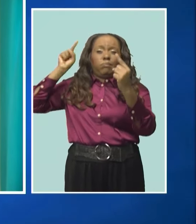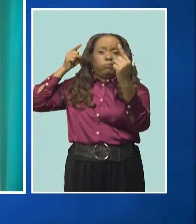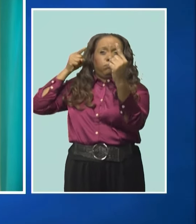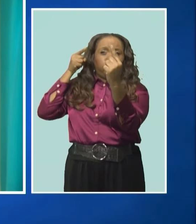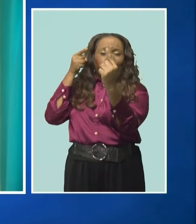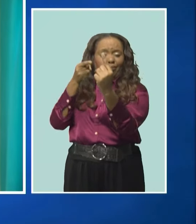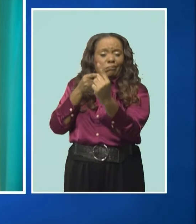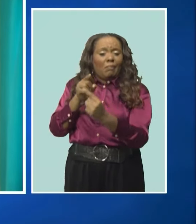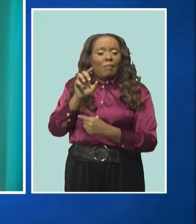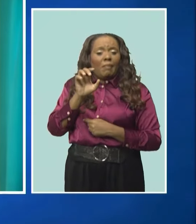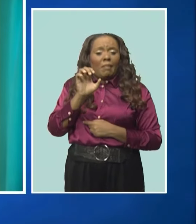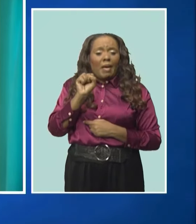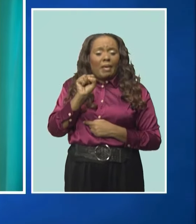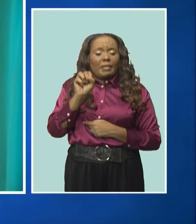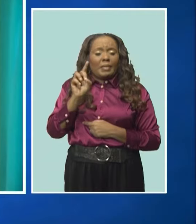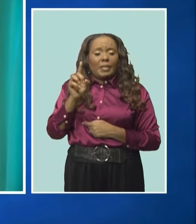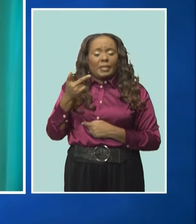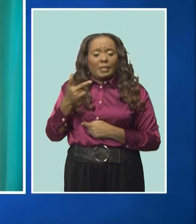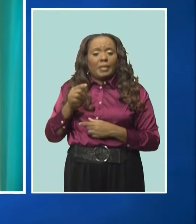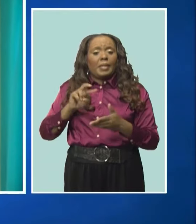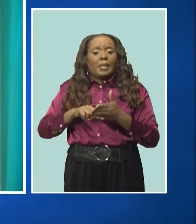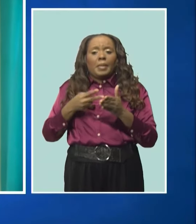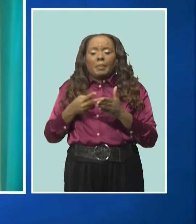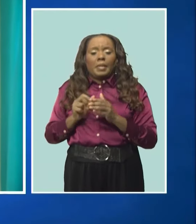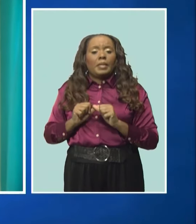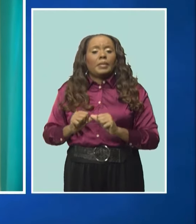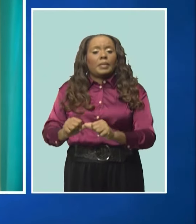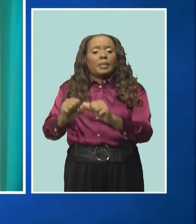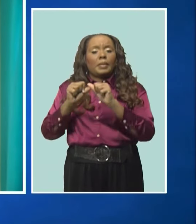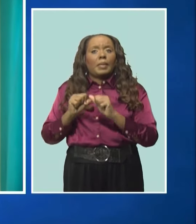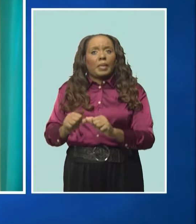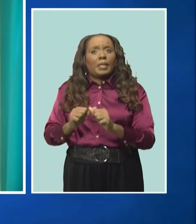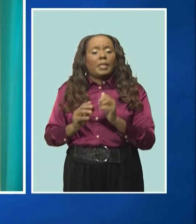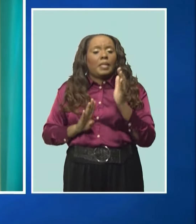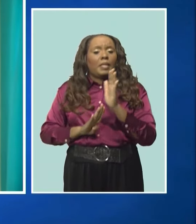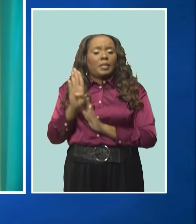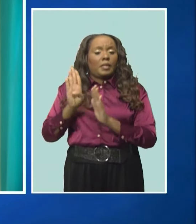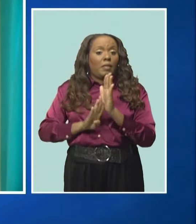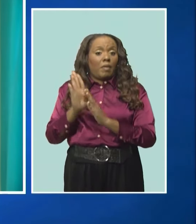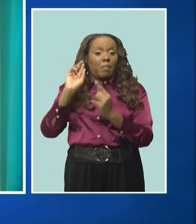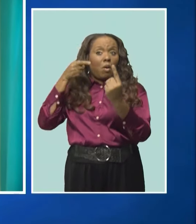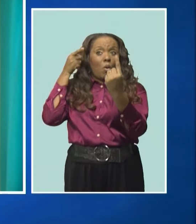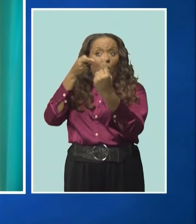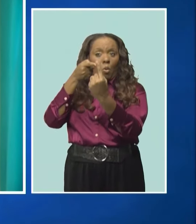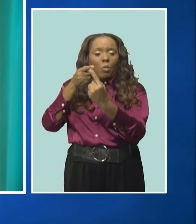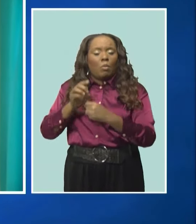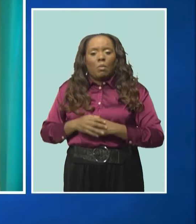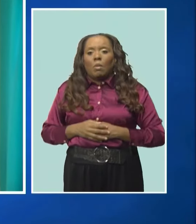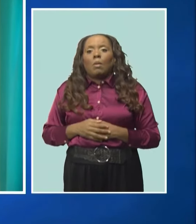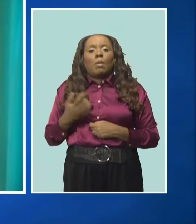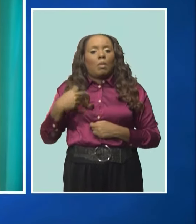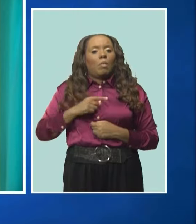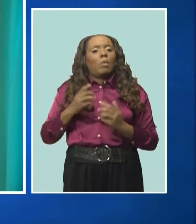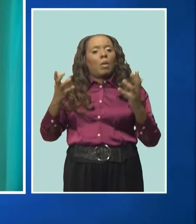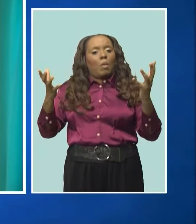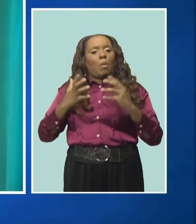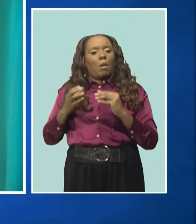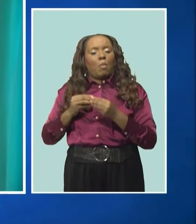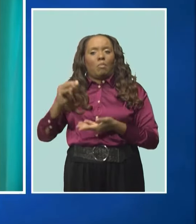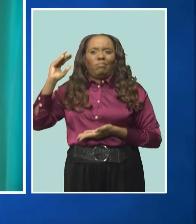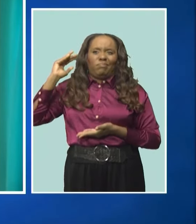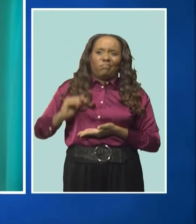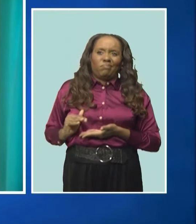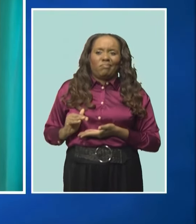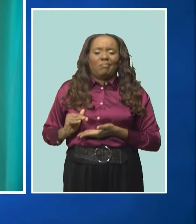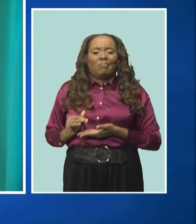1/3 reduction in NCD premature mortality by 2030. This is an ambitious goal, and this is why